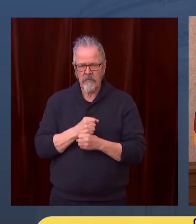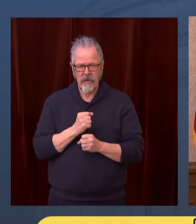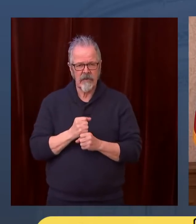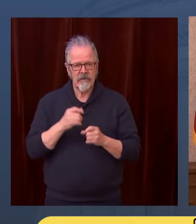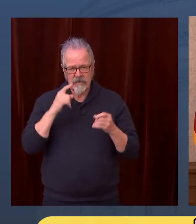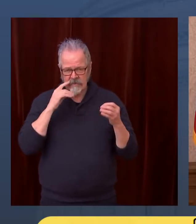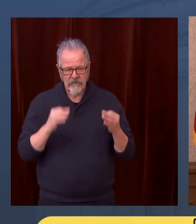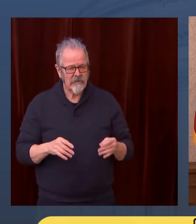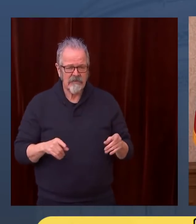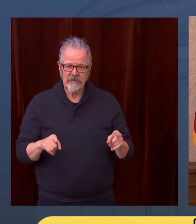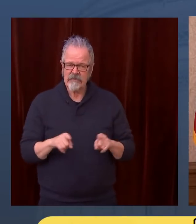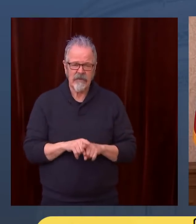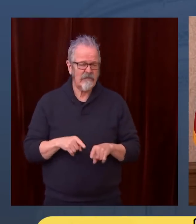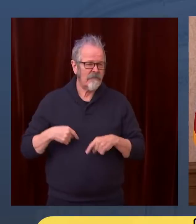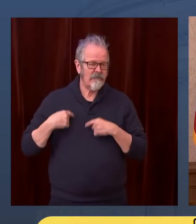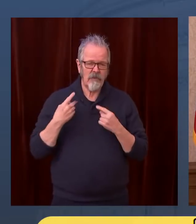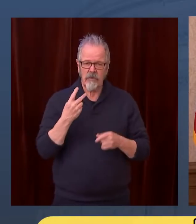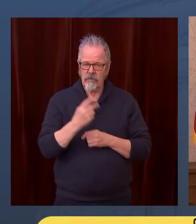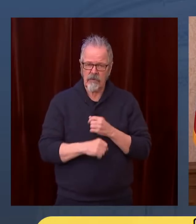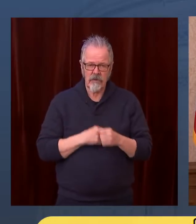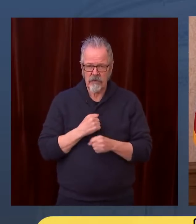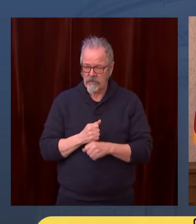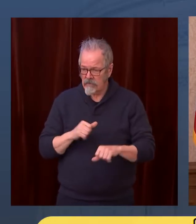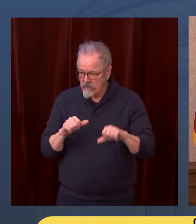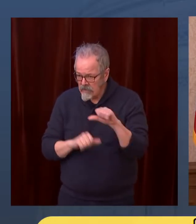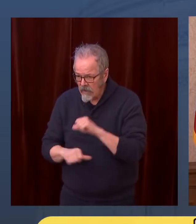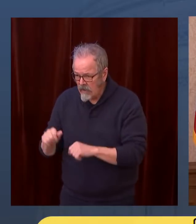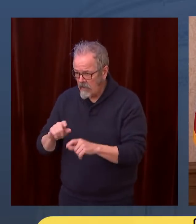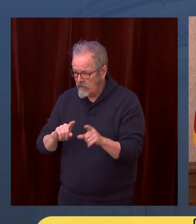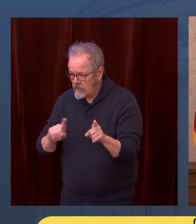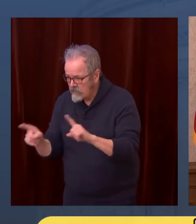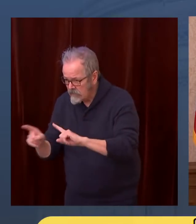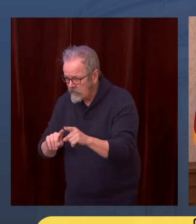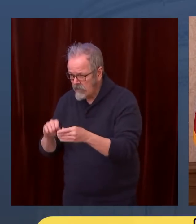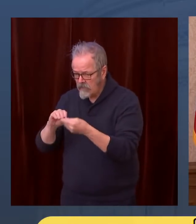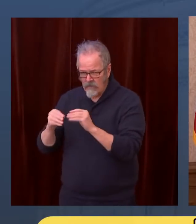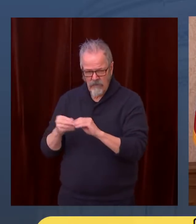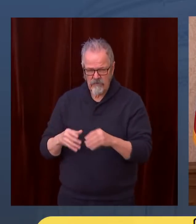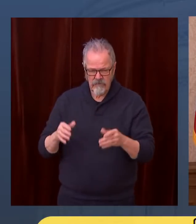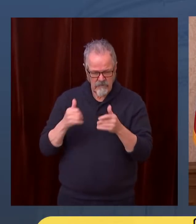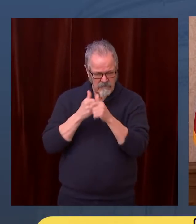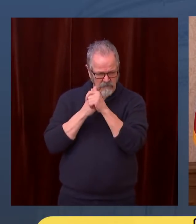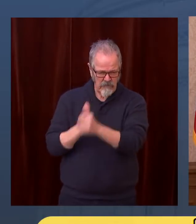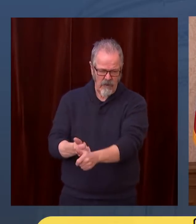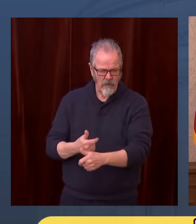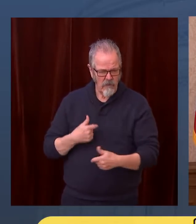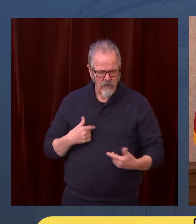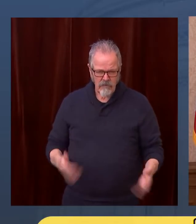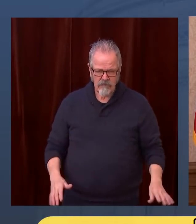based on data, based on science, and I know we'll be talking about that in upcoming weeks.